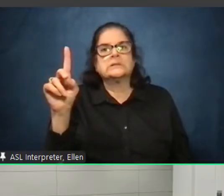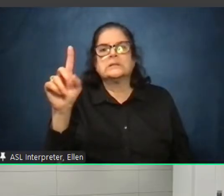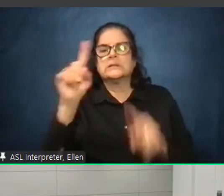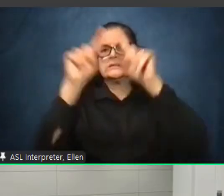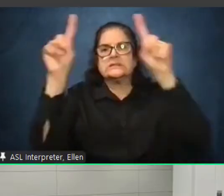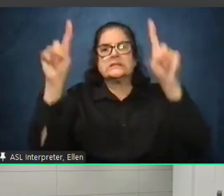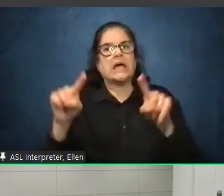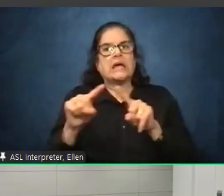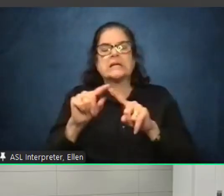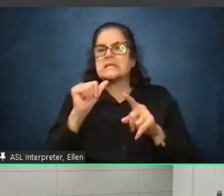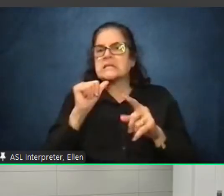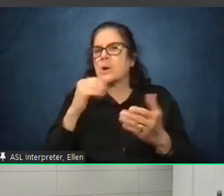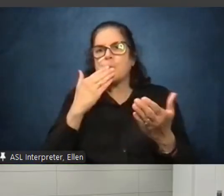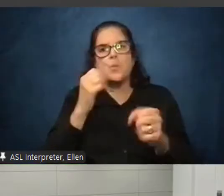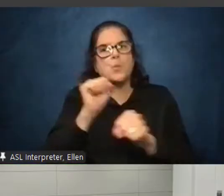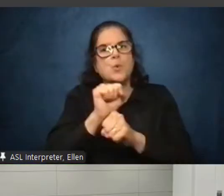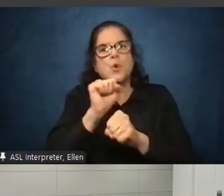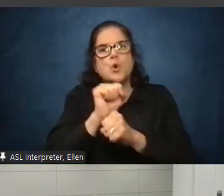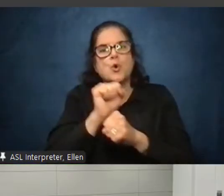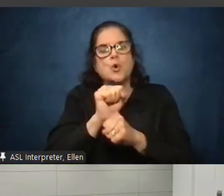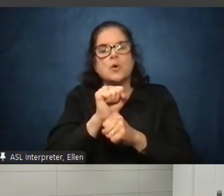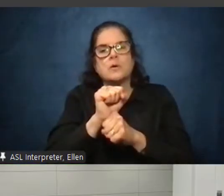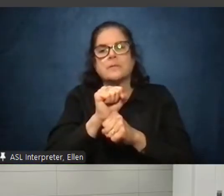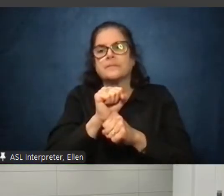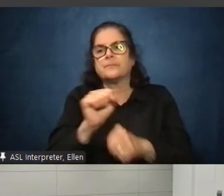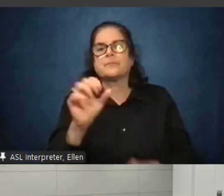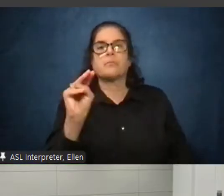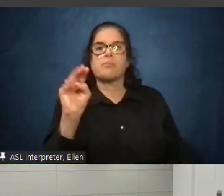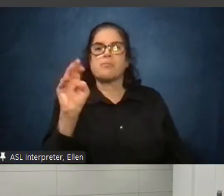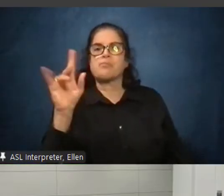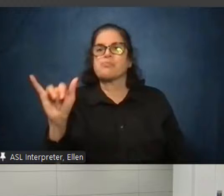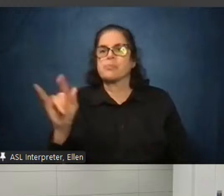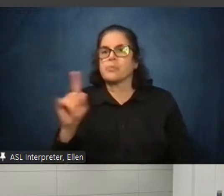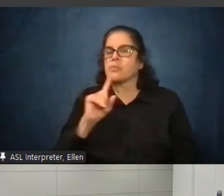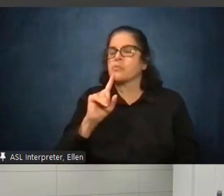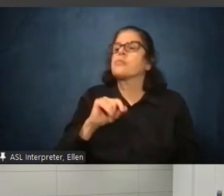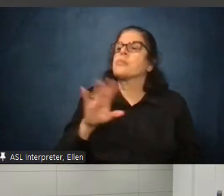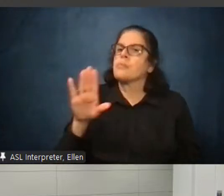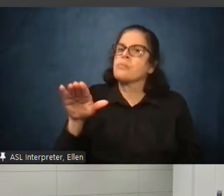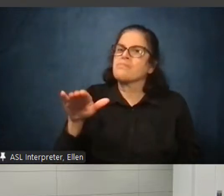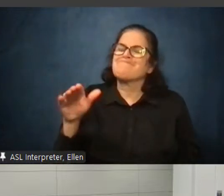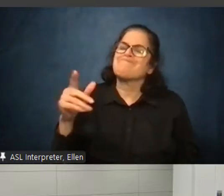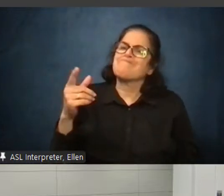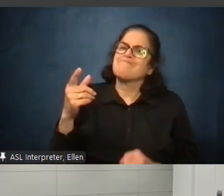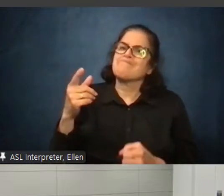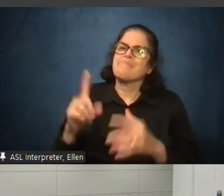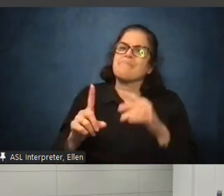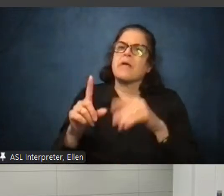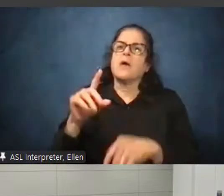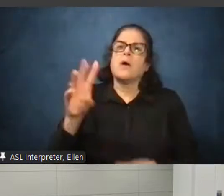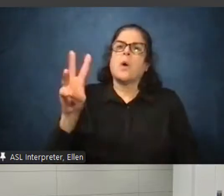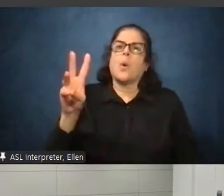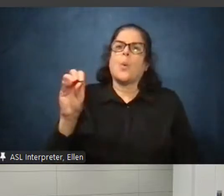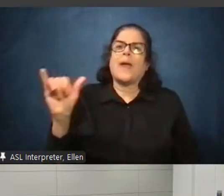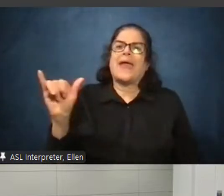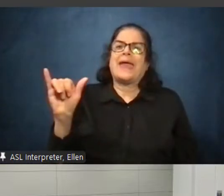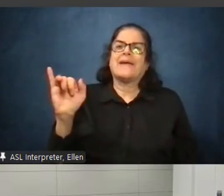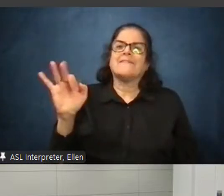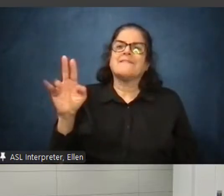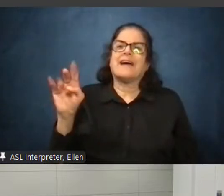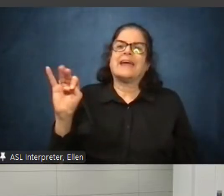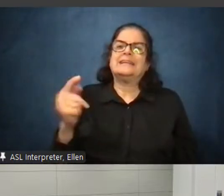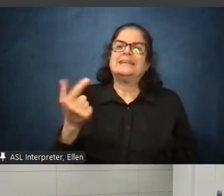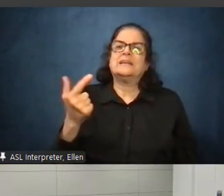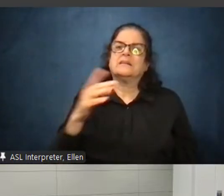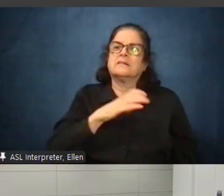does not work for them as well. Yeah, I know came up in the wayfinding committee as well. There was some feedback